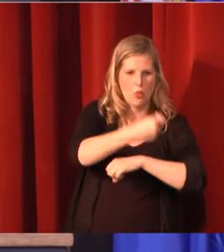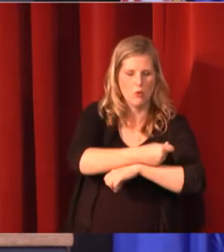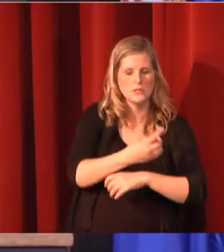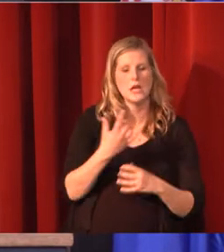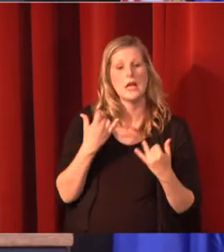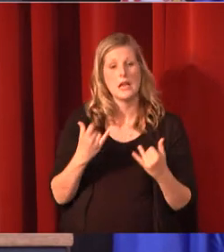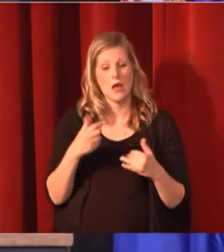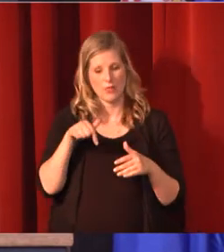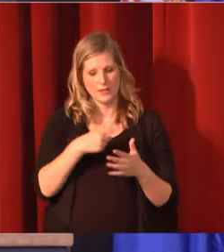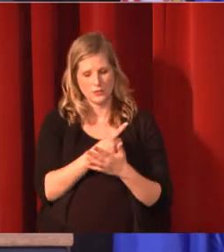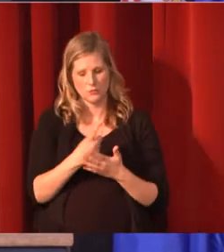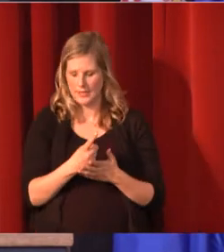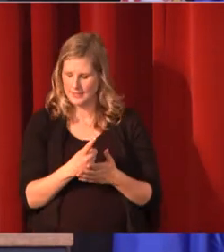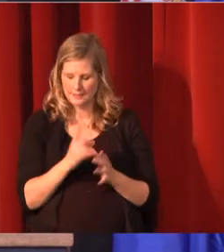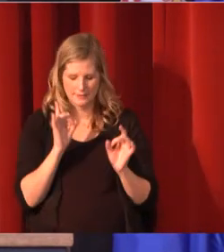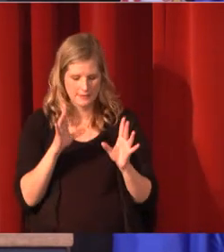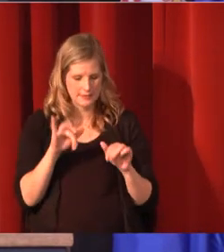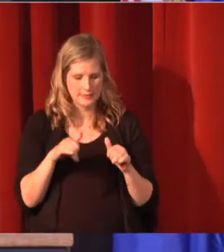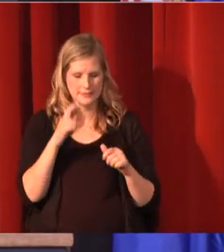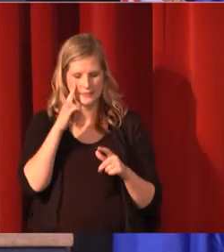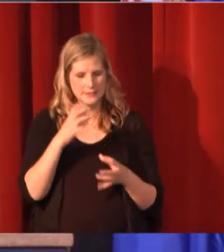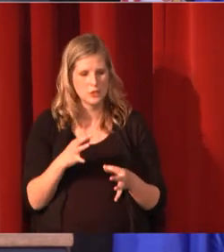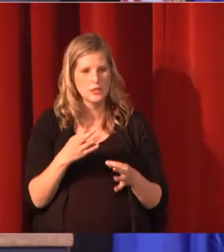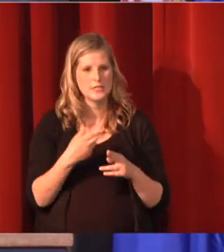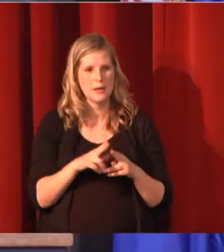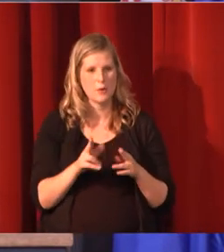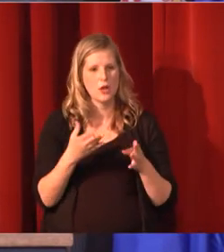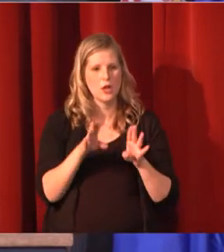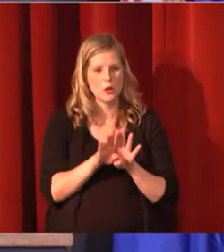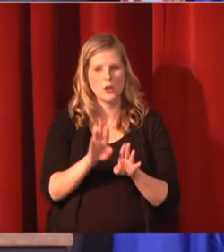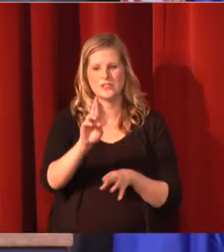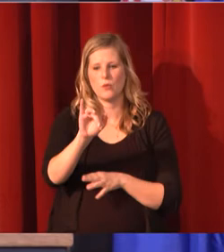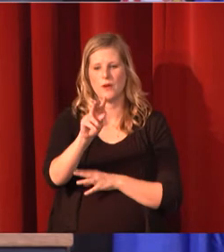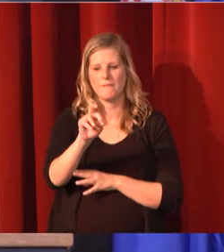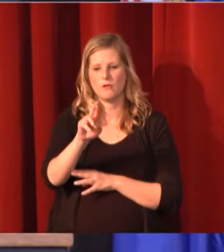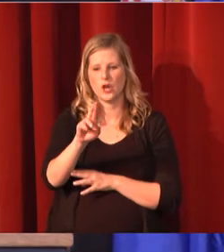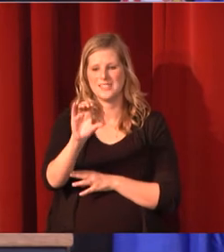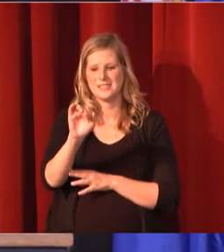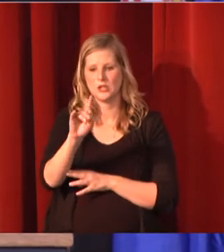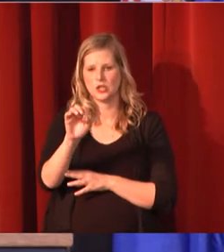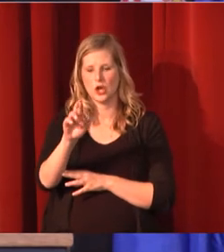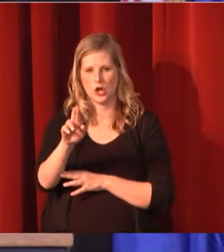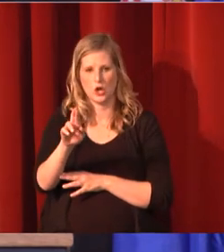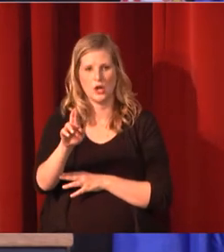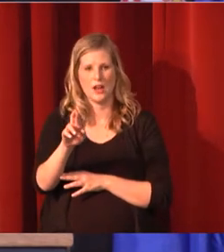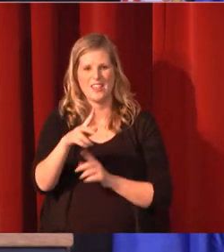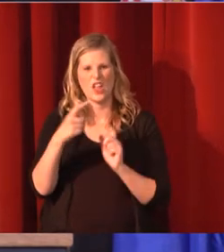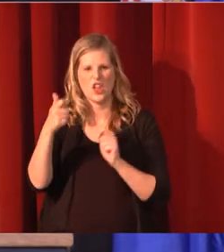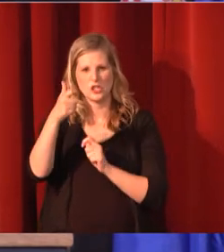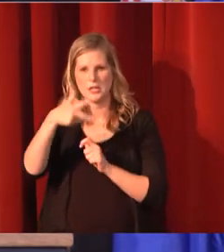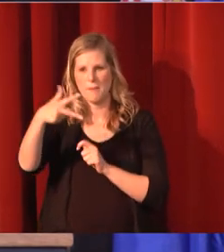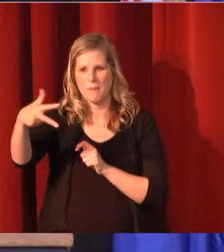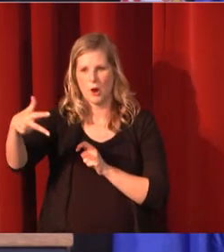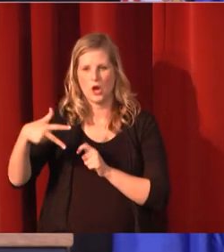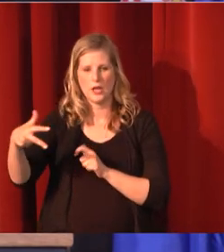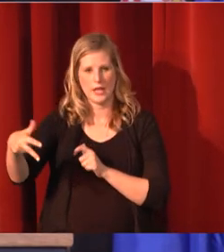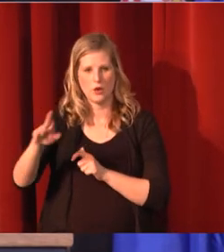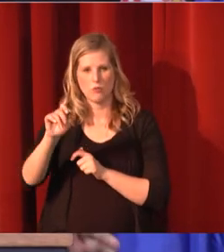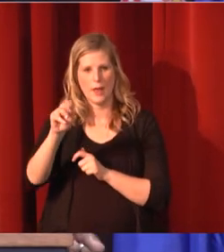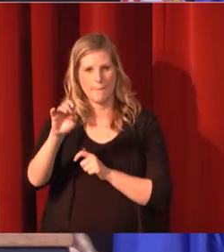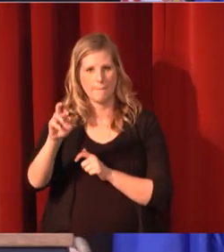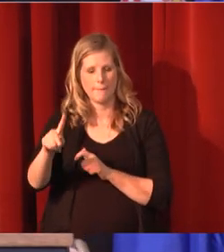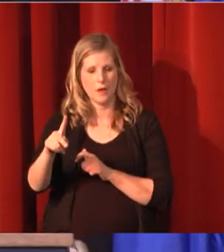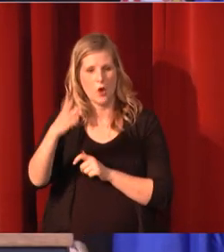the tough decision to temporarily close the River Center ramp our largest downtown parking ramp after a piece of concrete